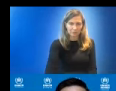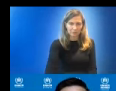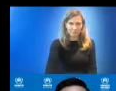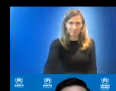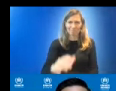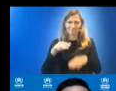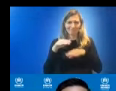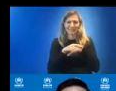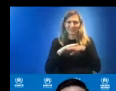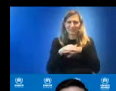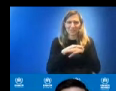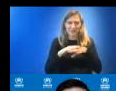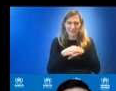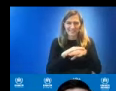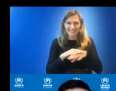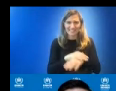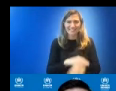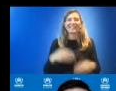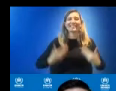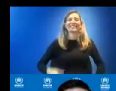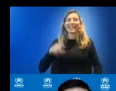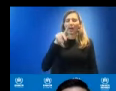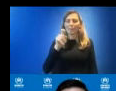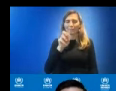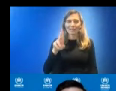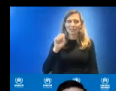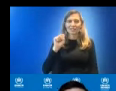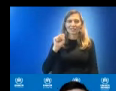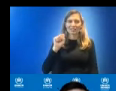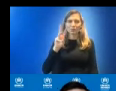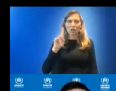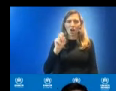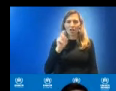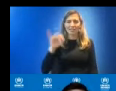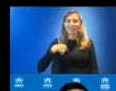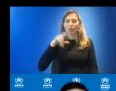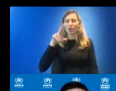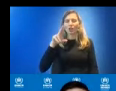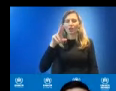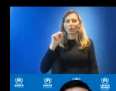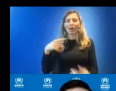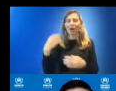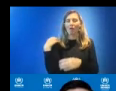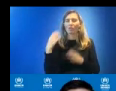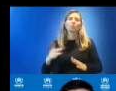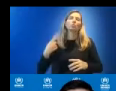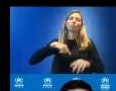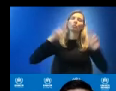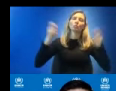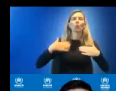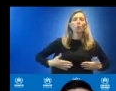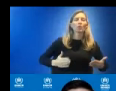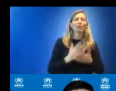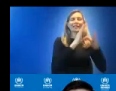Sorry, thank you. Yes, this is Peter Snarski. I'm a legal officer in UNHCR's, what we call our Human Rights Liaison